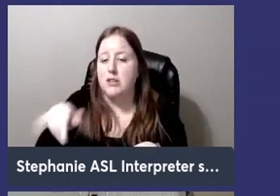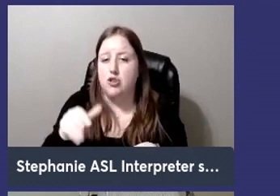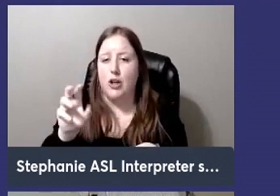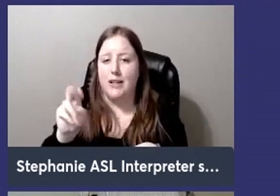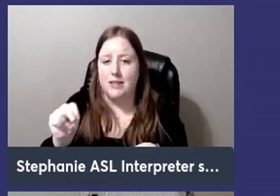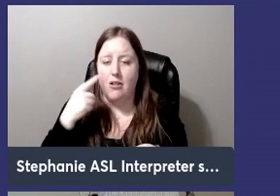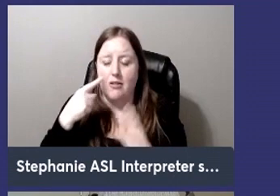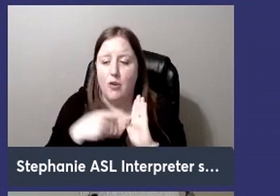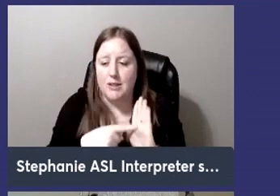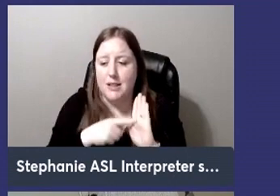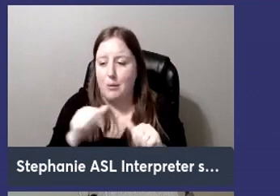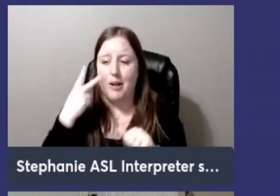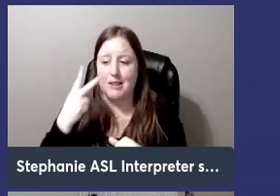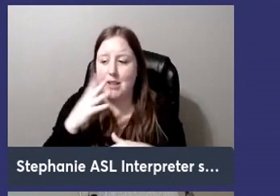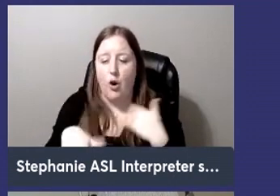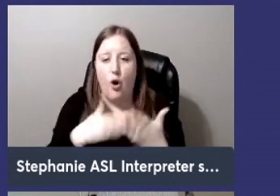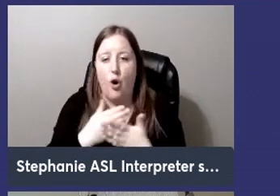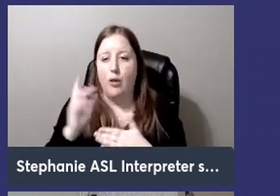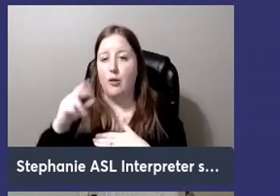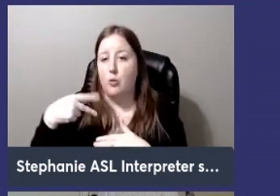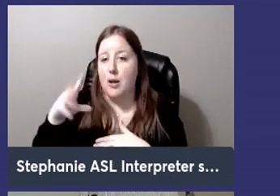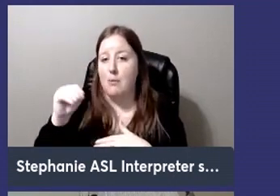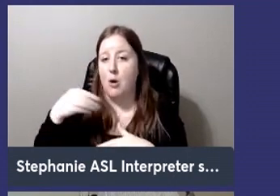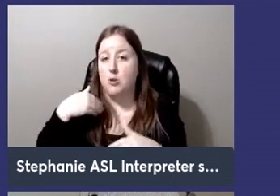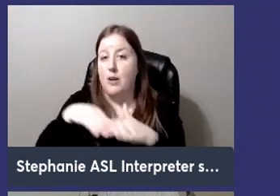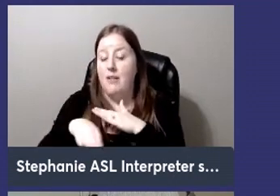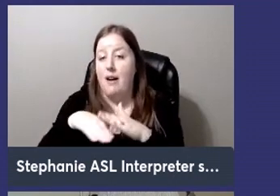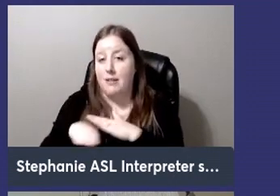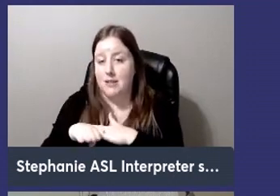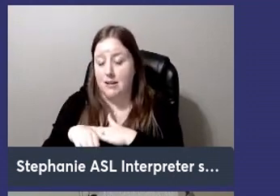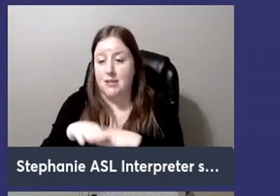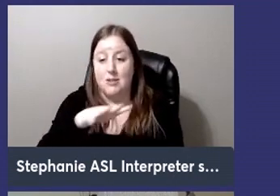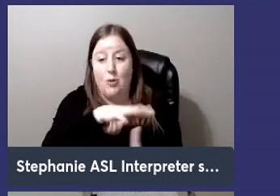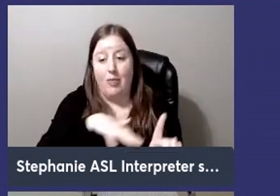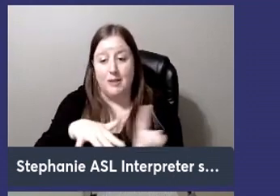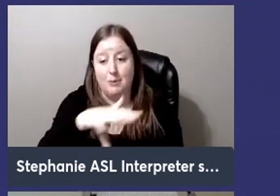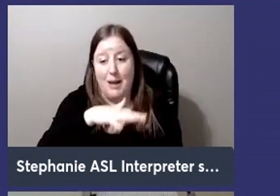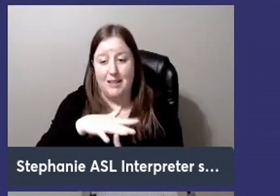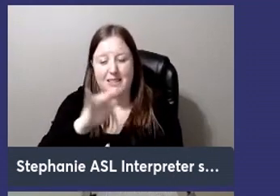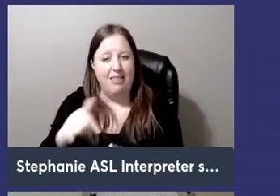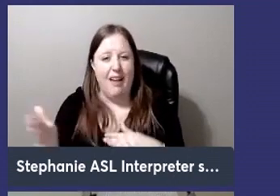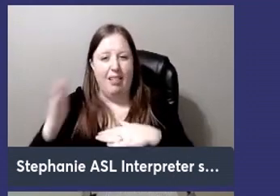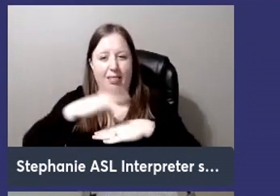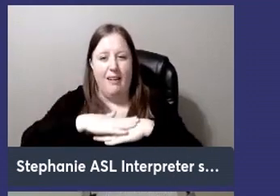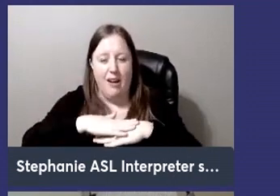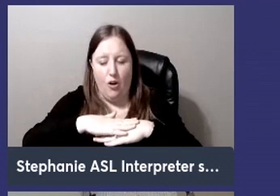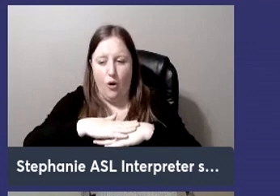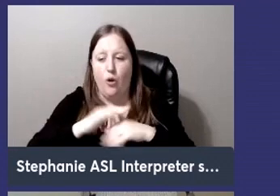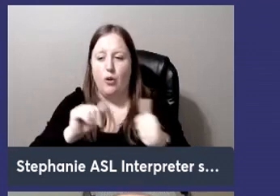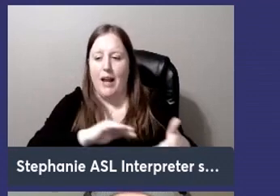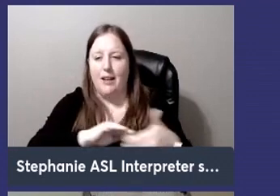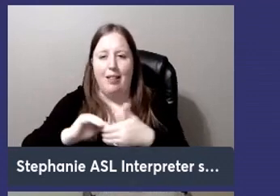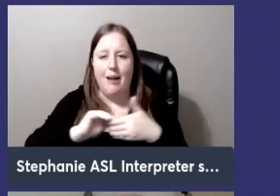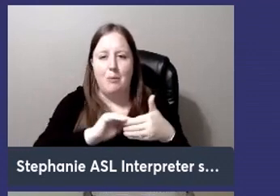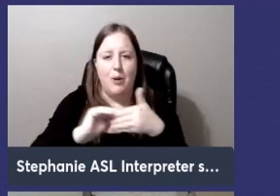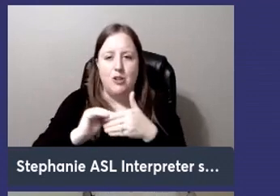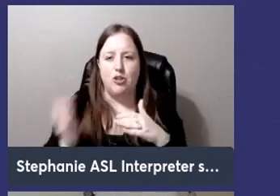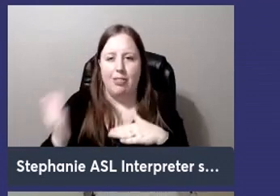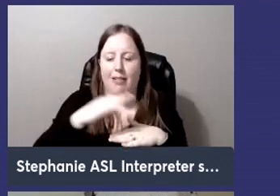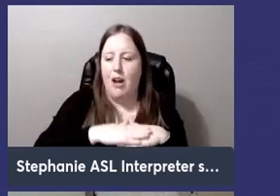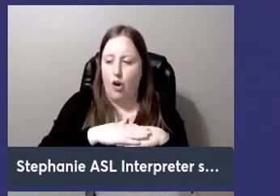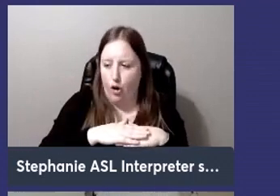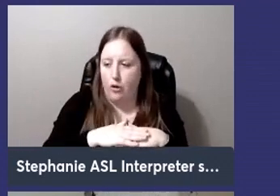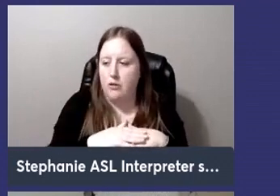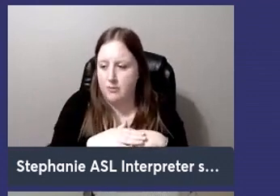that and see all the repos that you have access to. So the space is this like layer, we think of it like a collaboration layer and organization layer on top